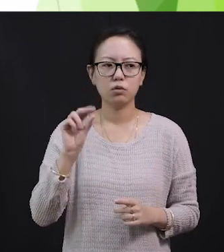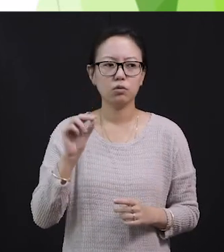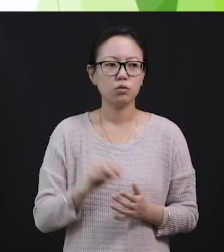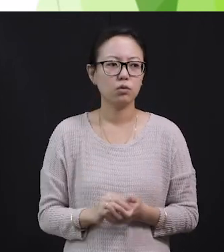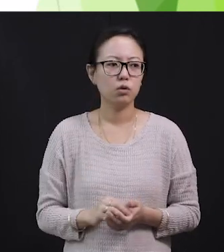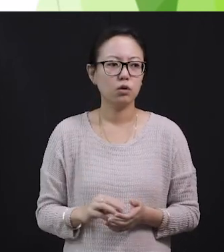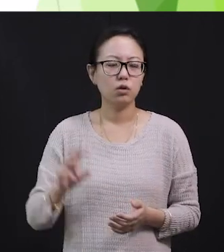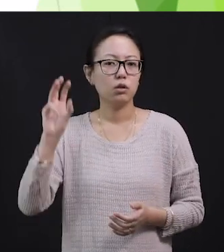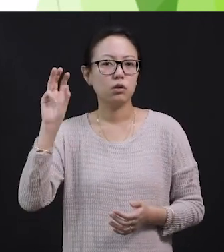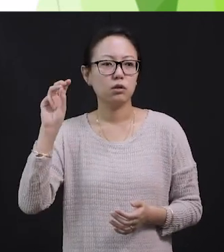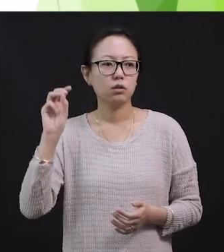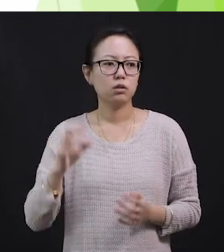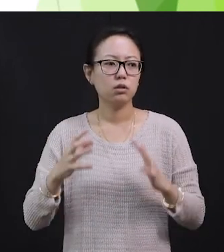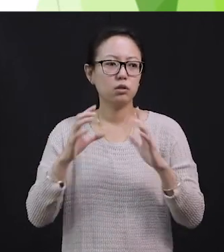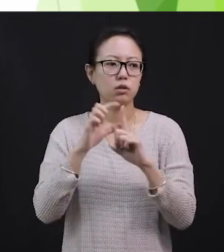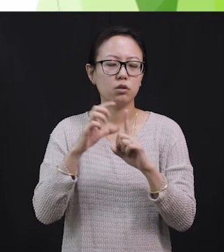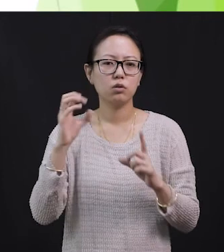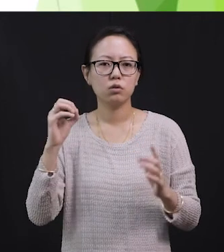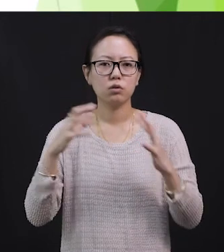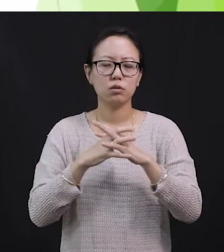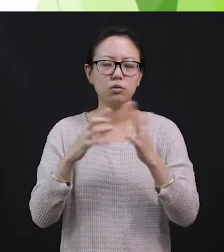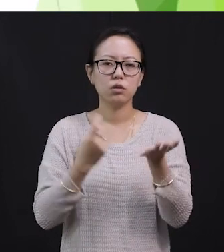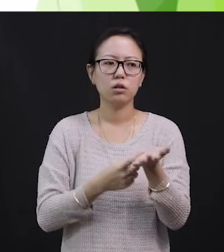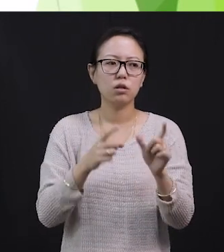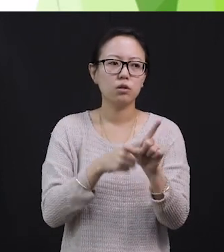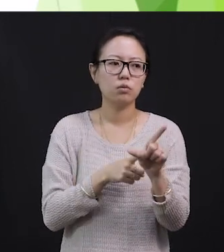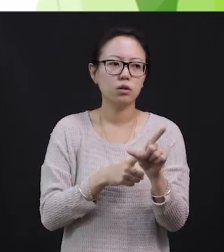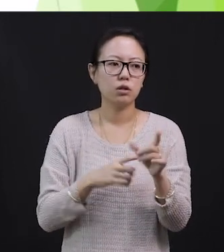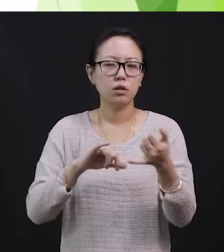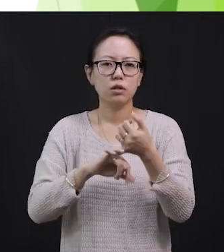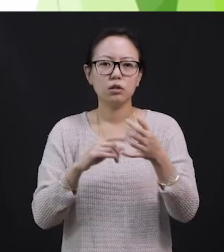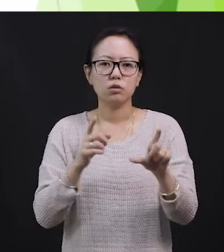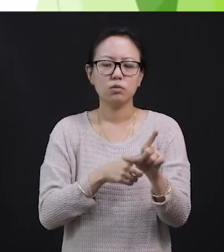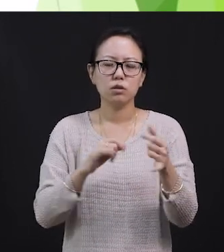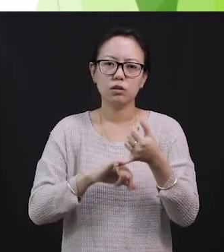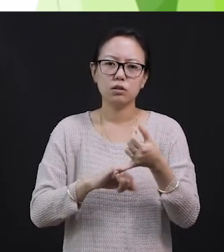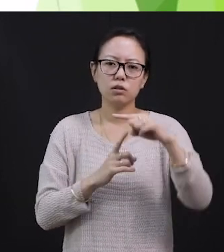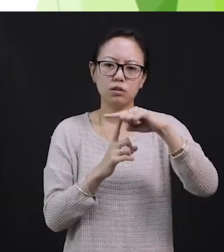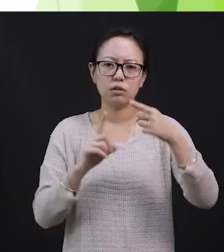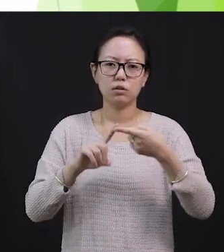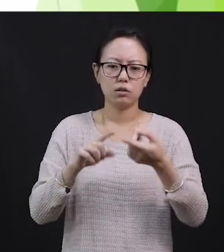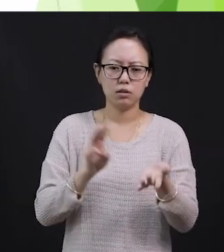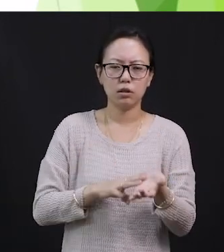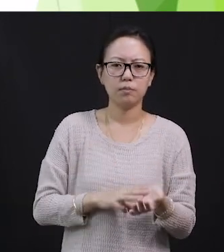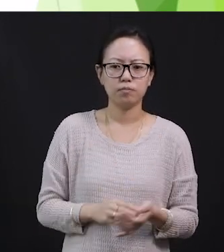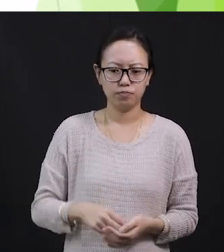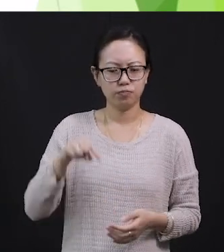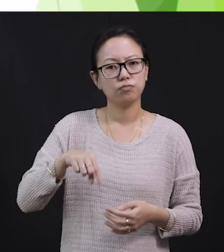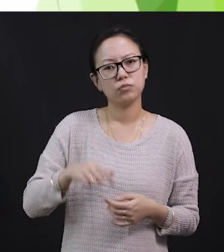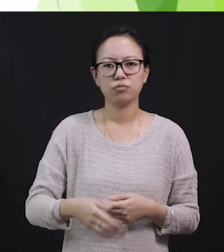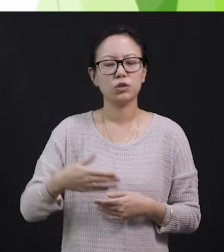hear dowry deaths happening. Child marriage, that is something that luckily has stopped for